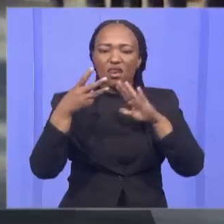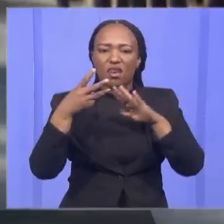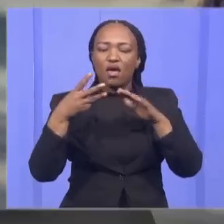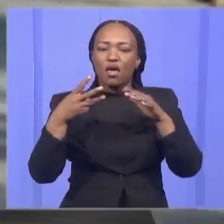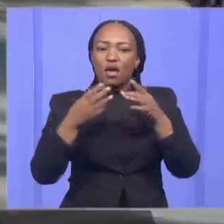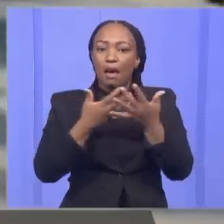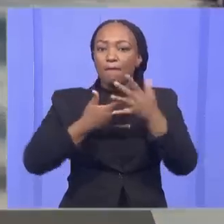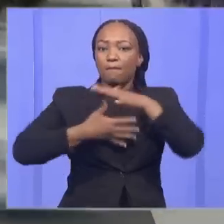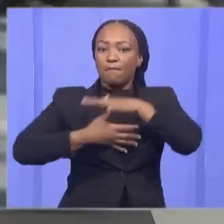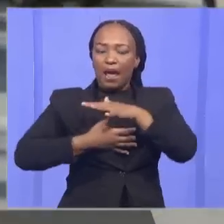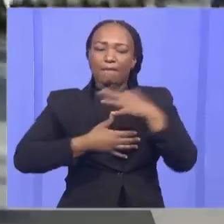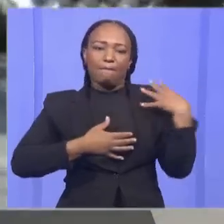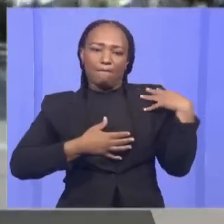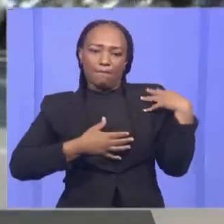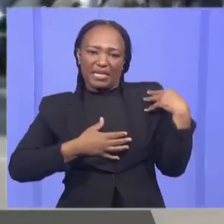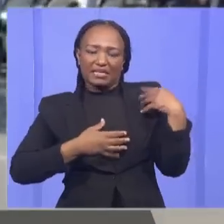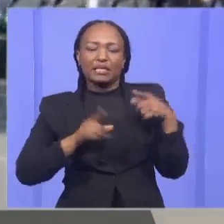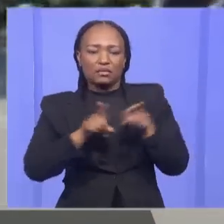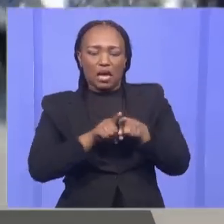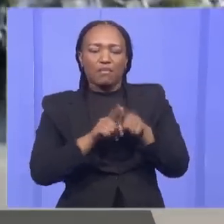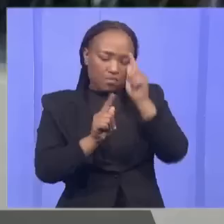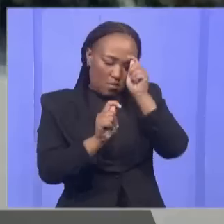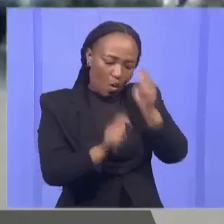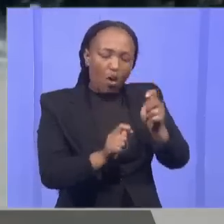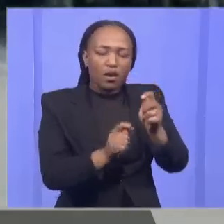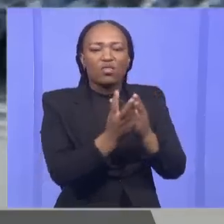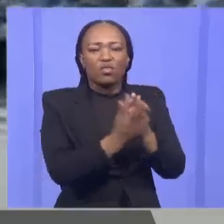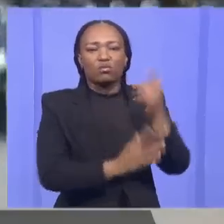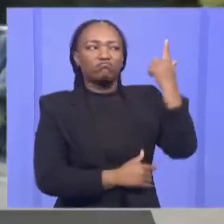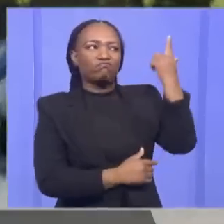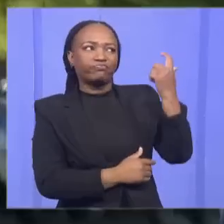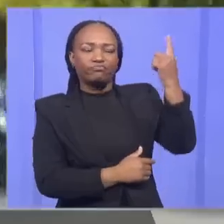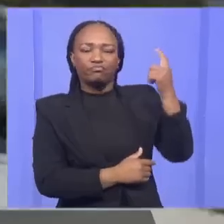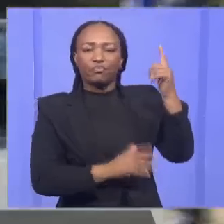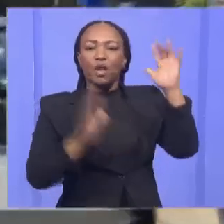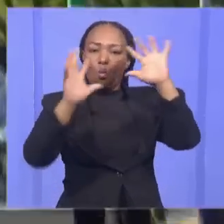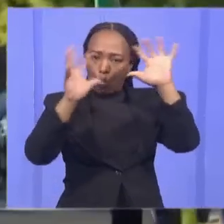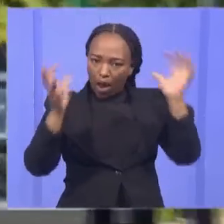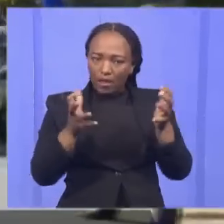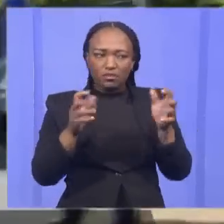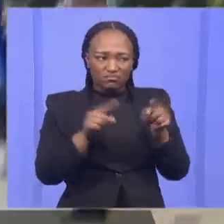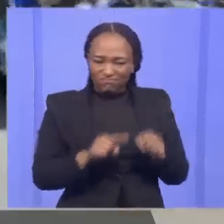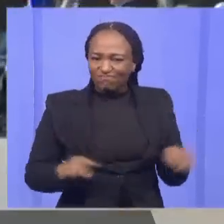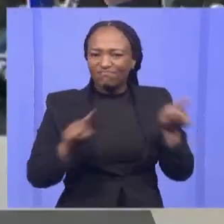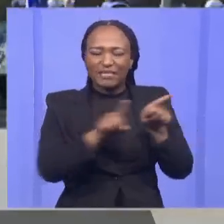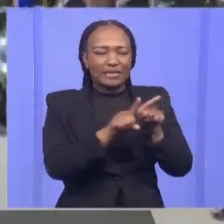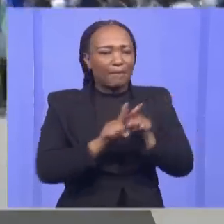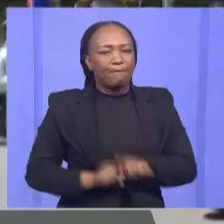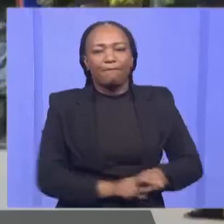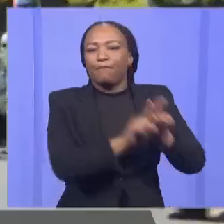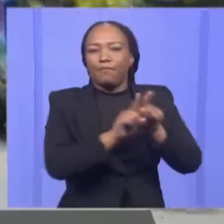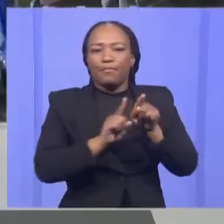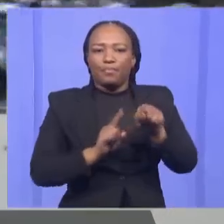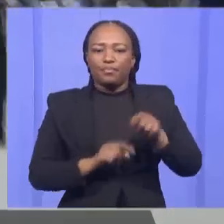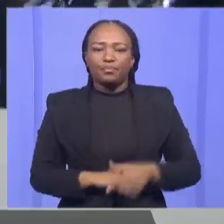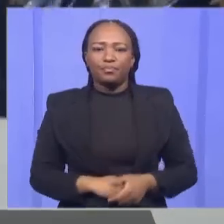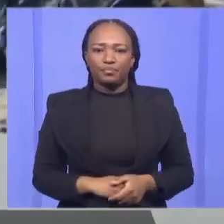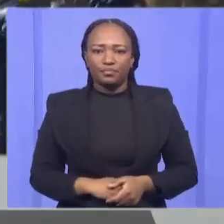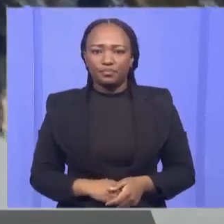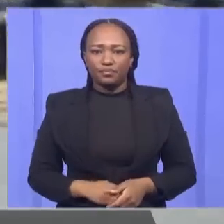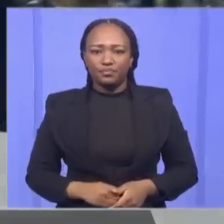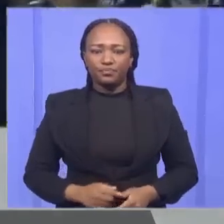So that is actually what has been adopted worldwide. Very fascinating indeed. And of course, the live visuals you're also seeing there